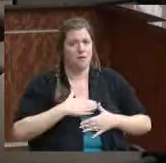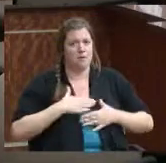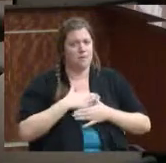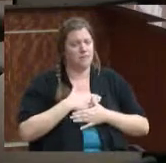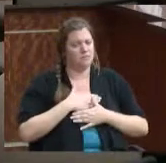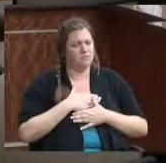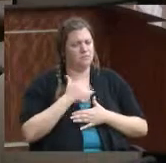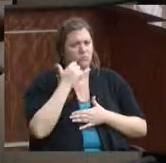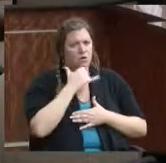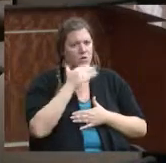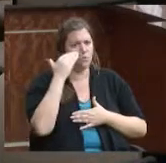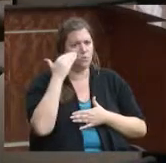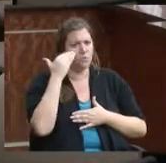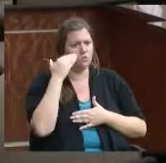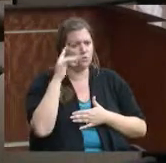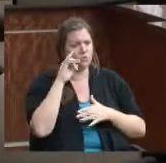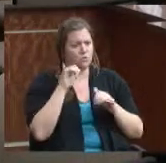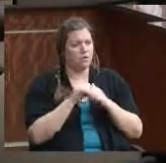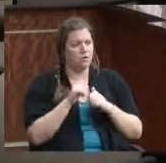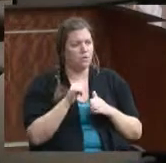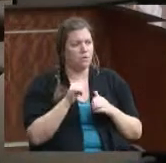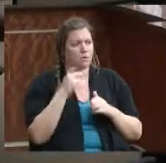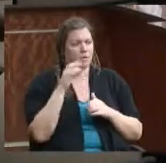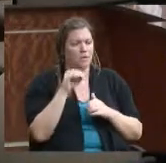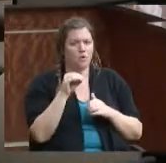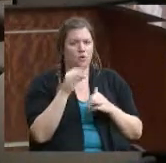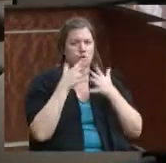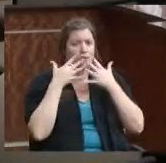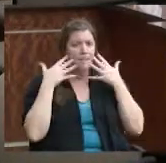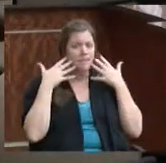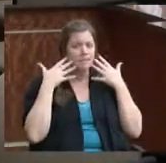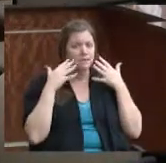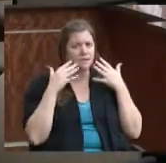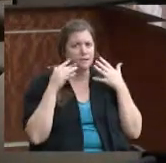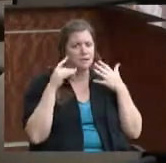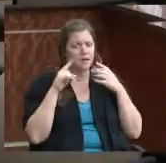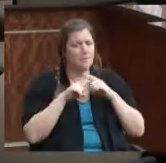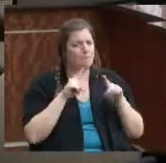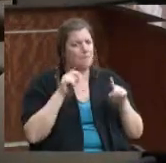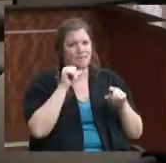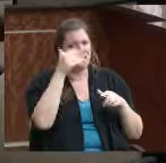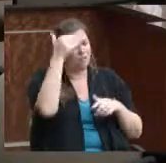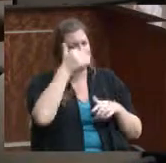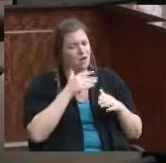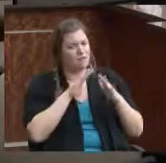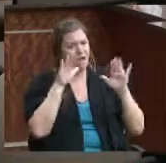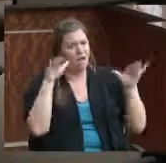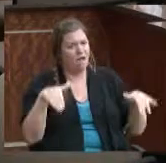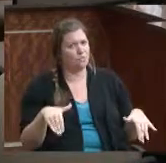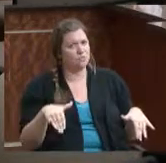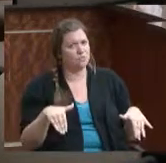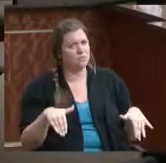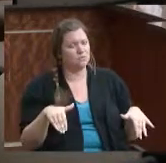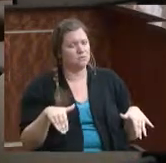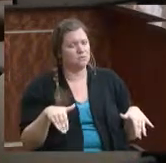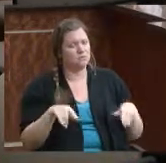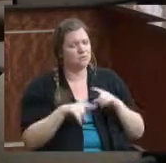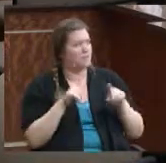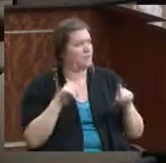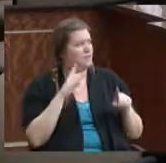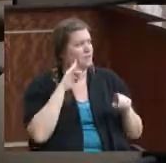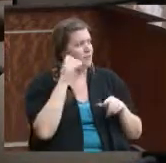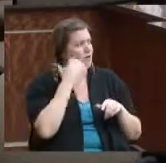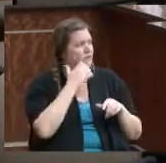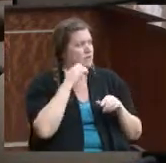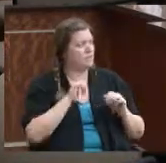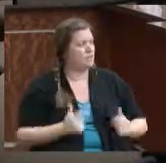us wrong. We are in agreement with the eco-friendly aspect of solar panels, but not right in front of our house, which will be detrimental to our